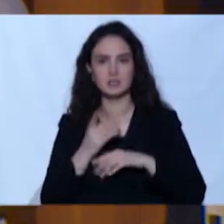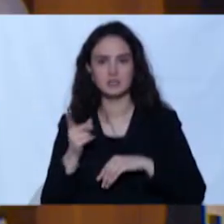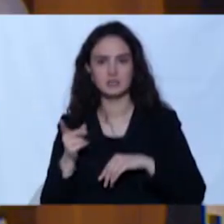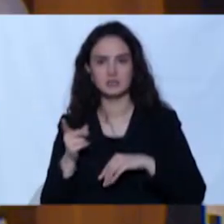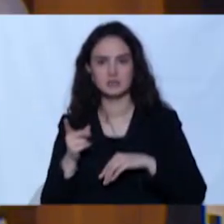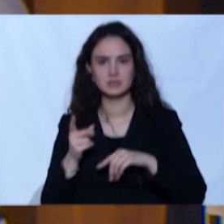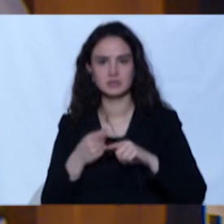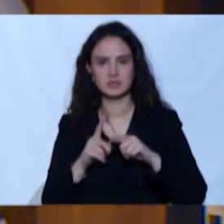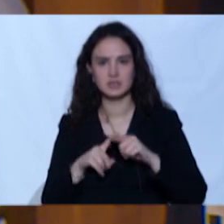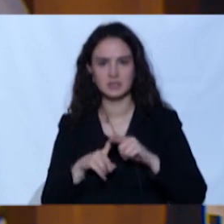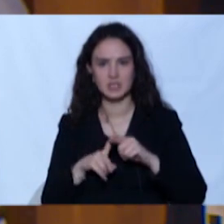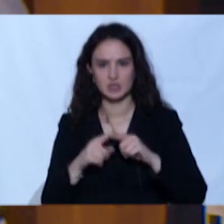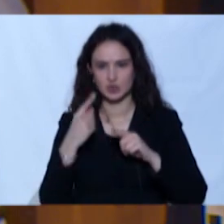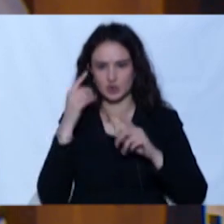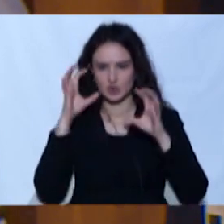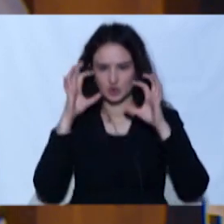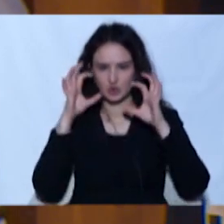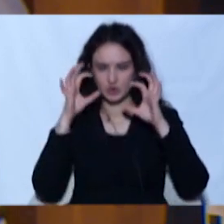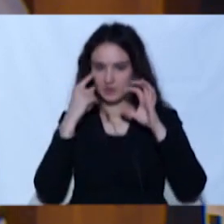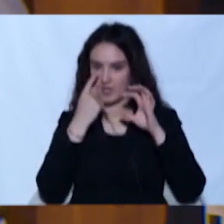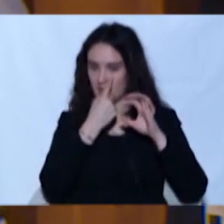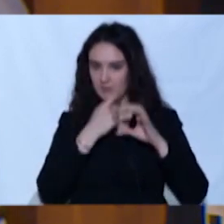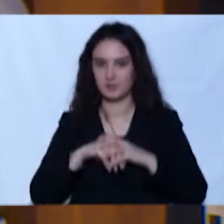It has big eyes.